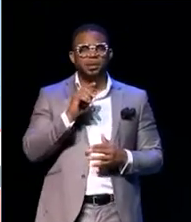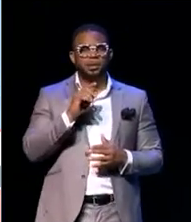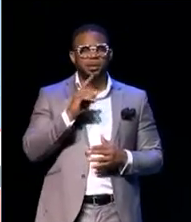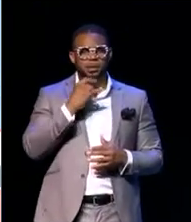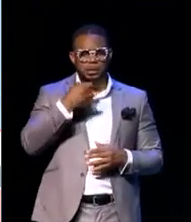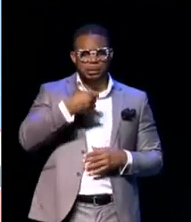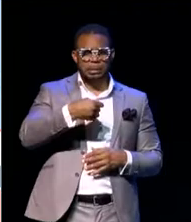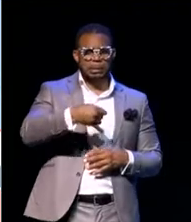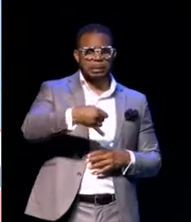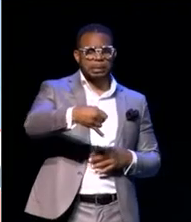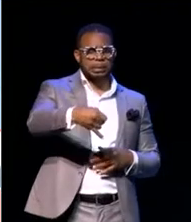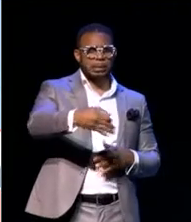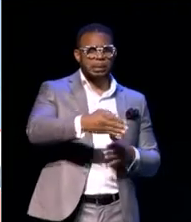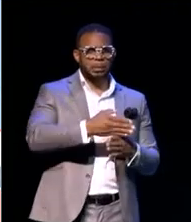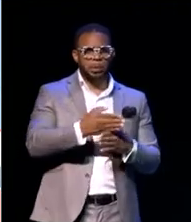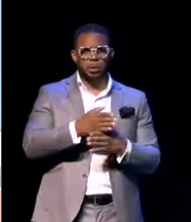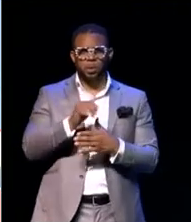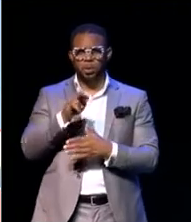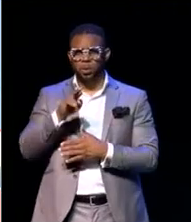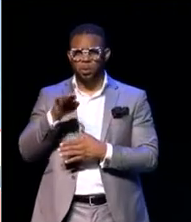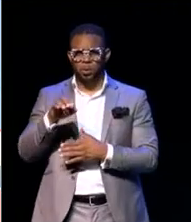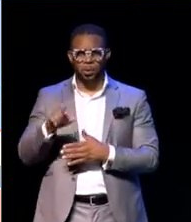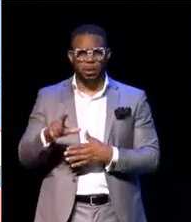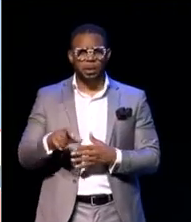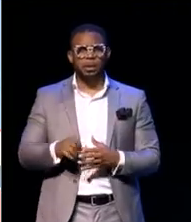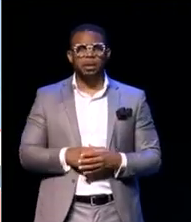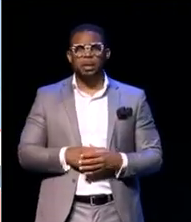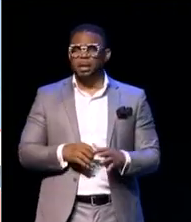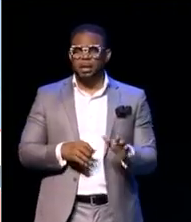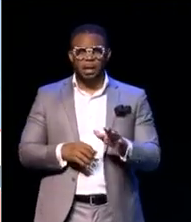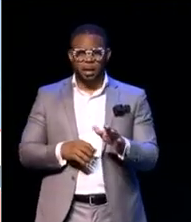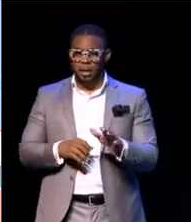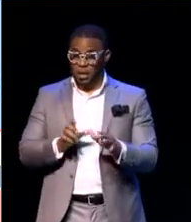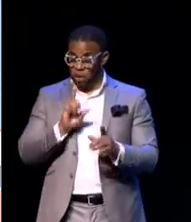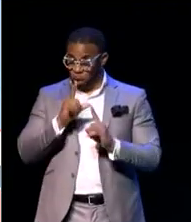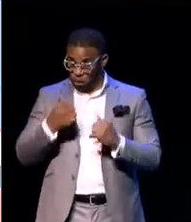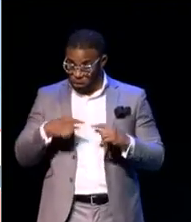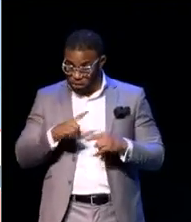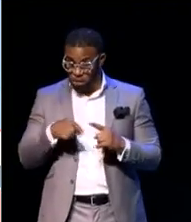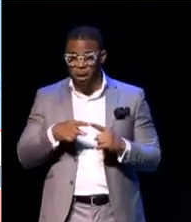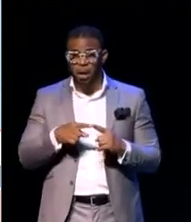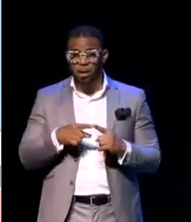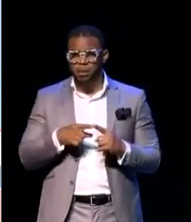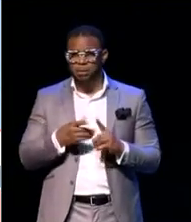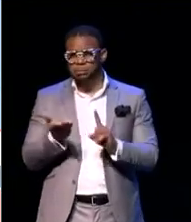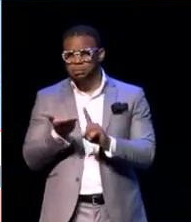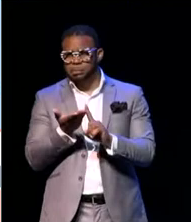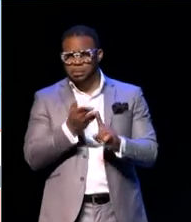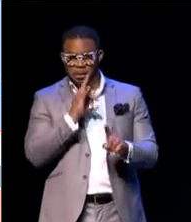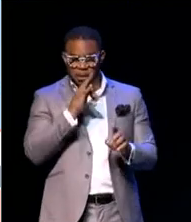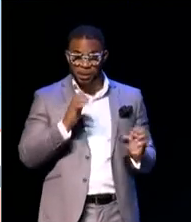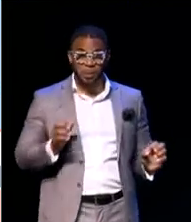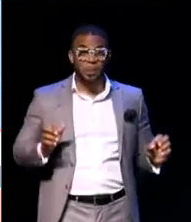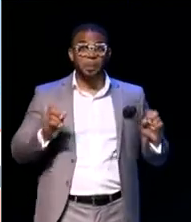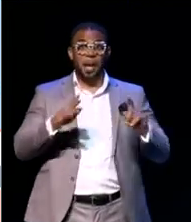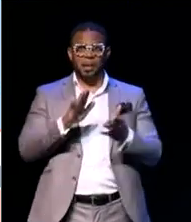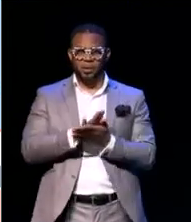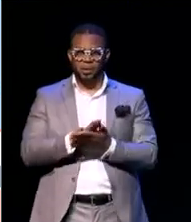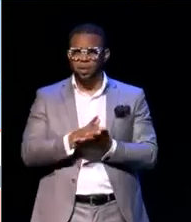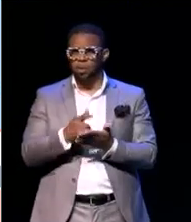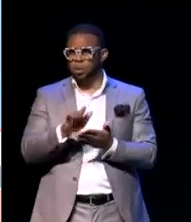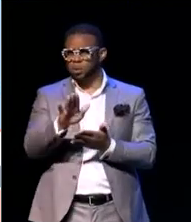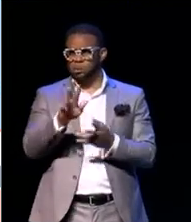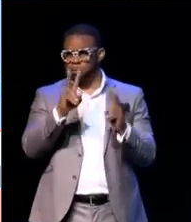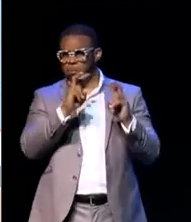divide there as well. Can you talk to us about getting kids back to school, and what's